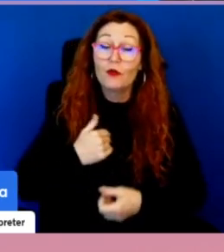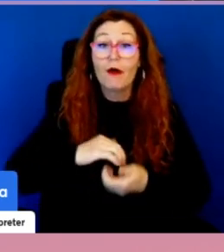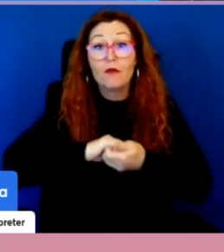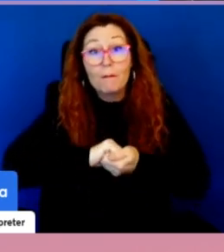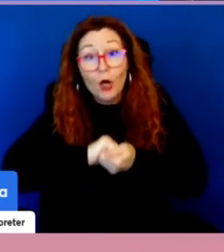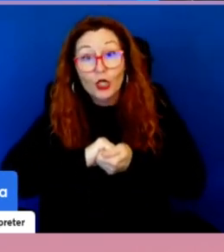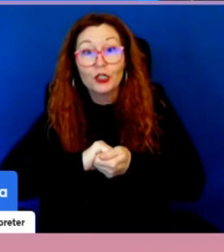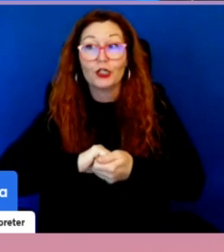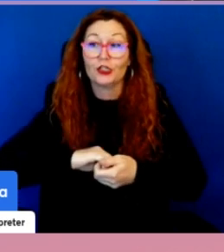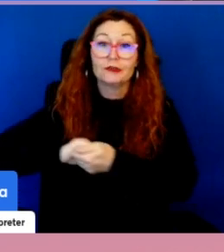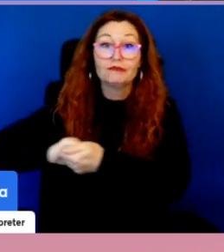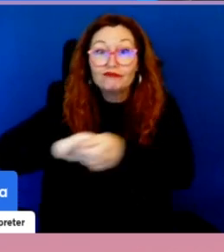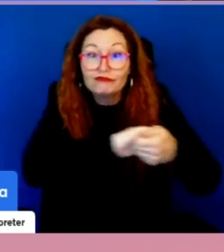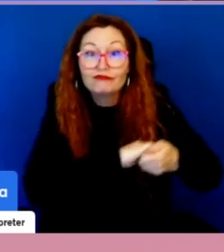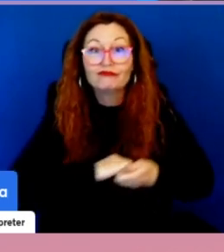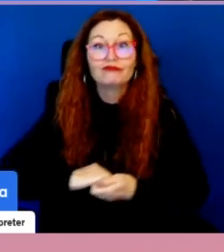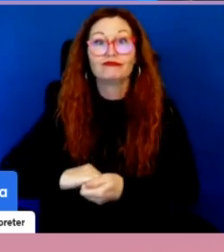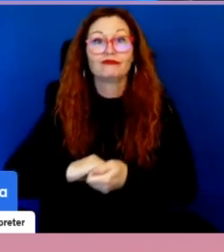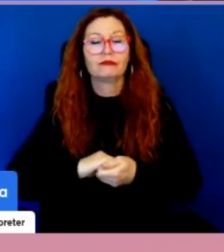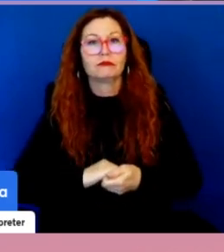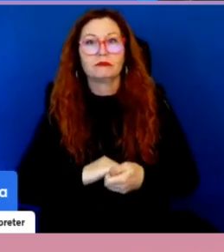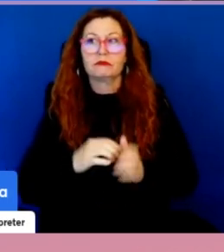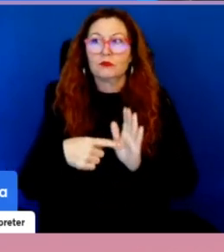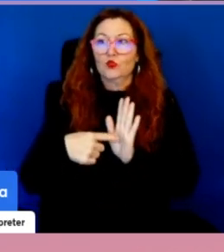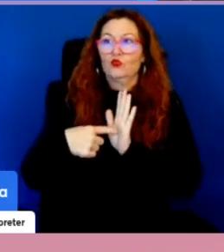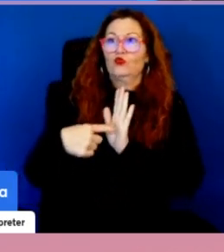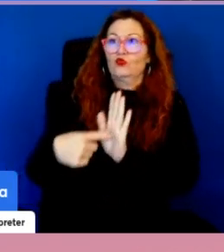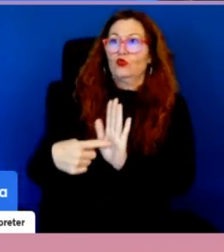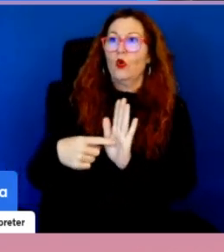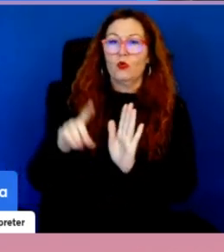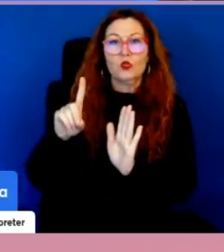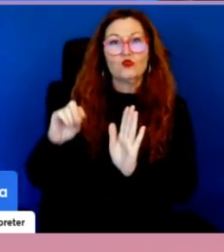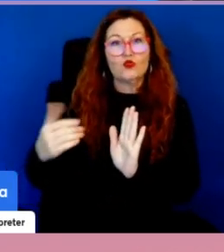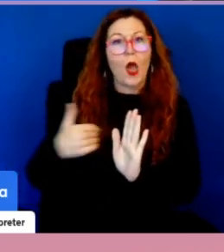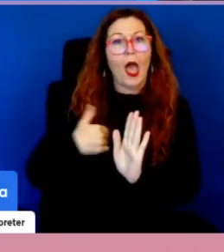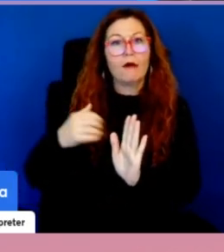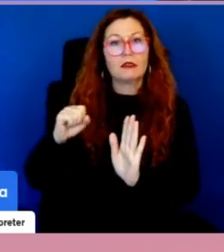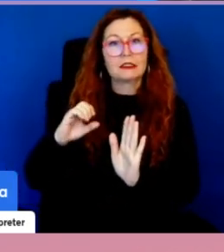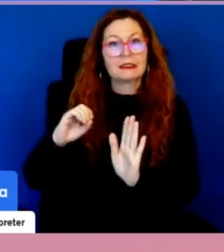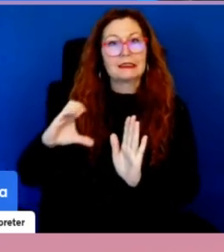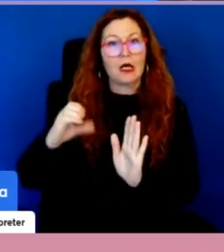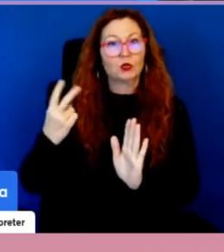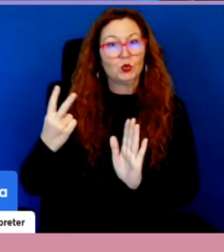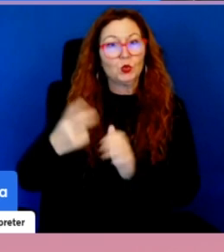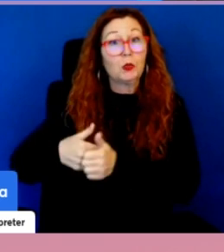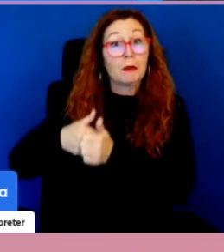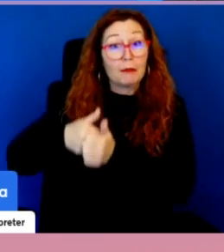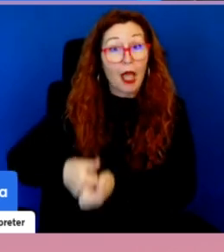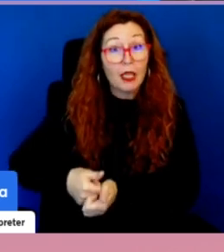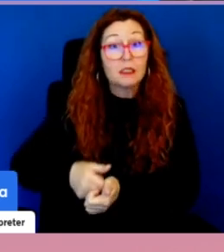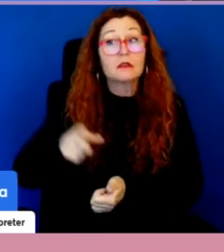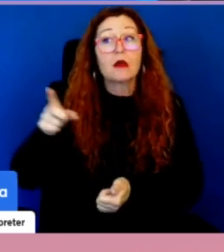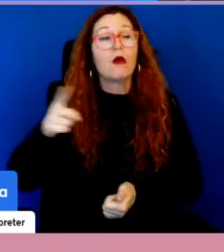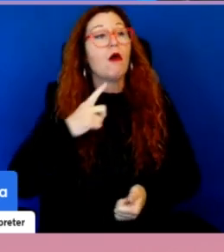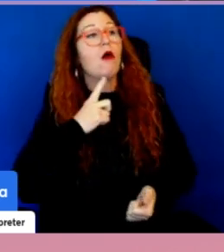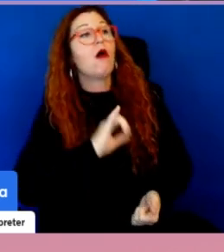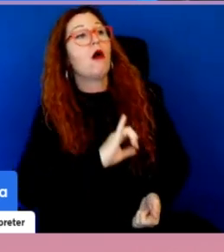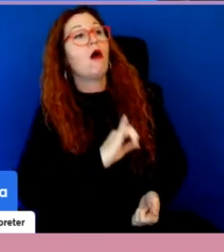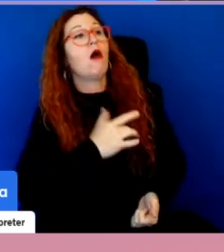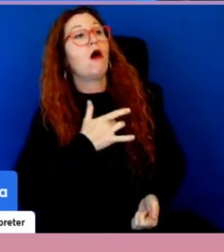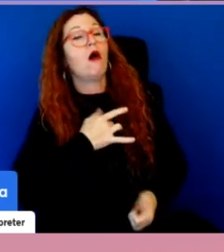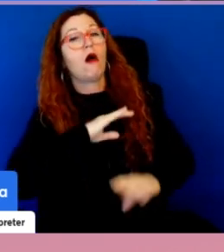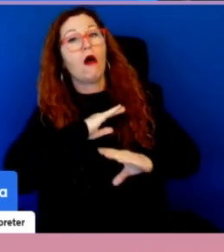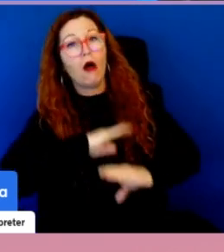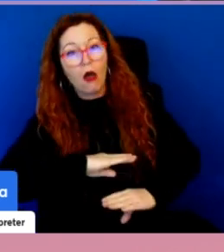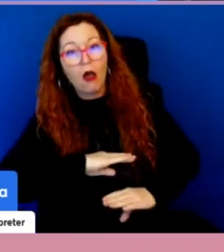being able to achieve and show that you have that SOC 2 compliance, it's an indication that you have adequate controls over your environment,